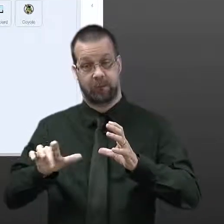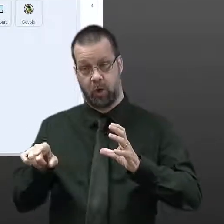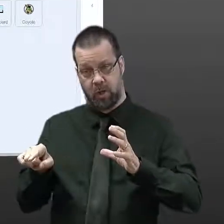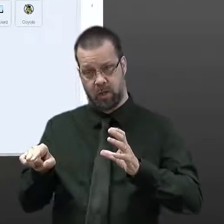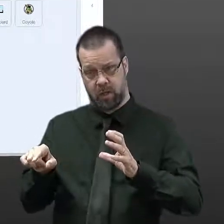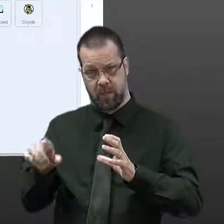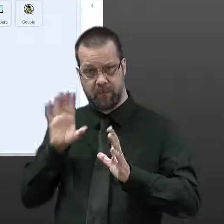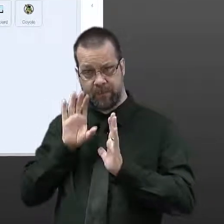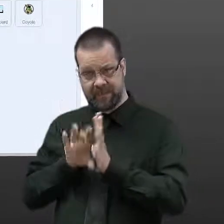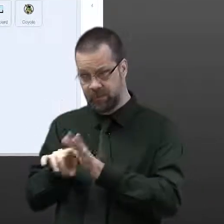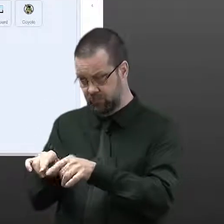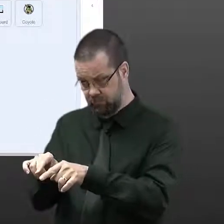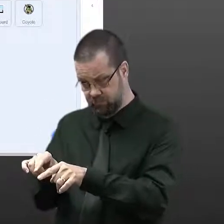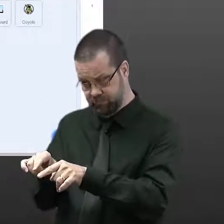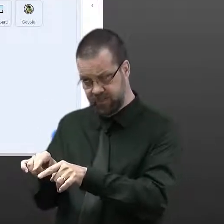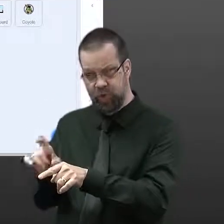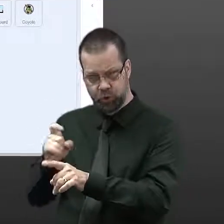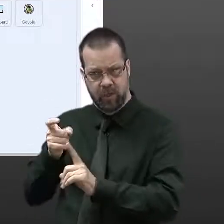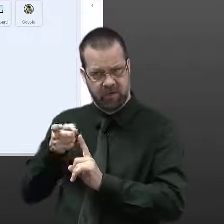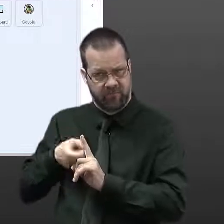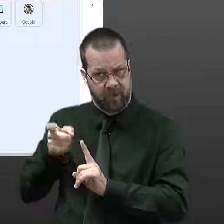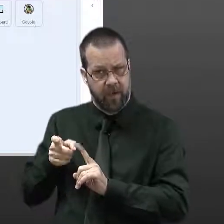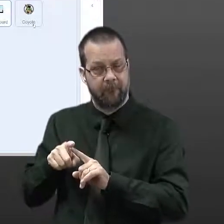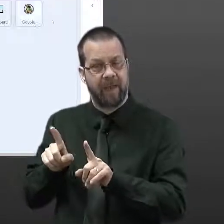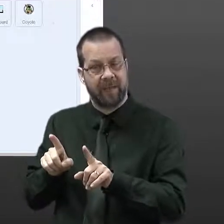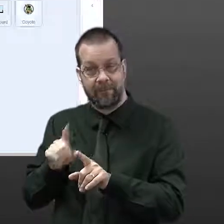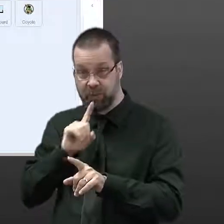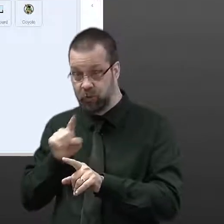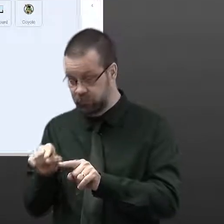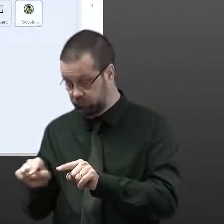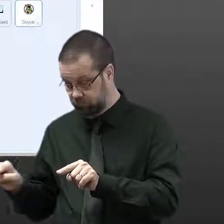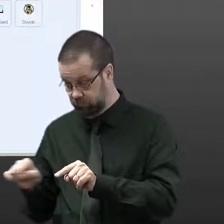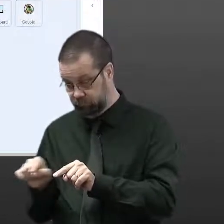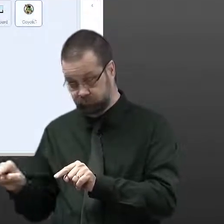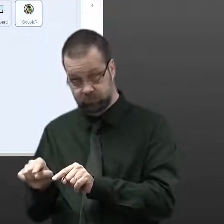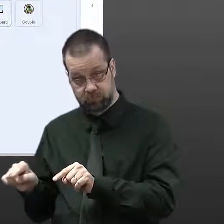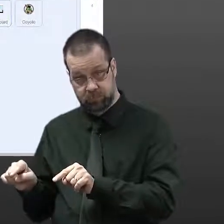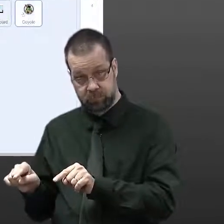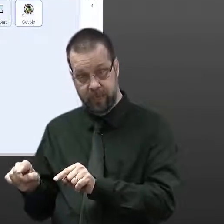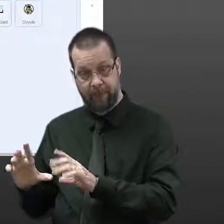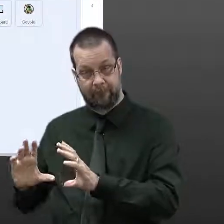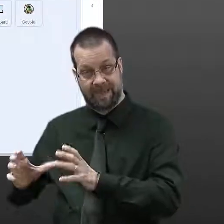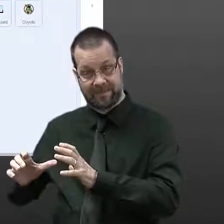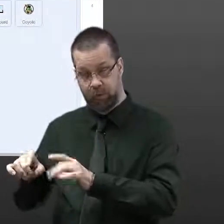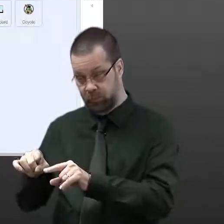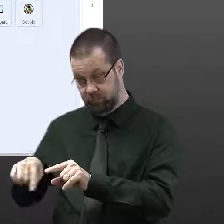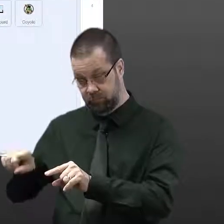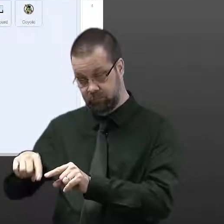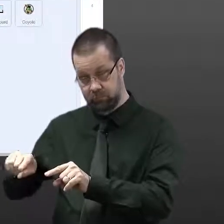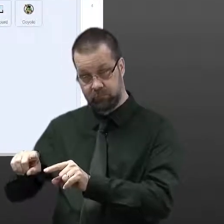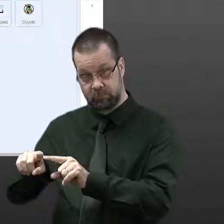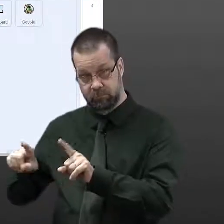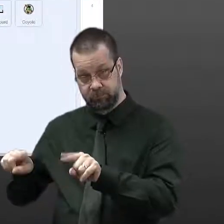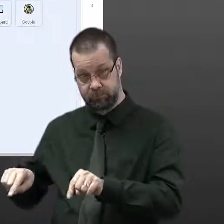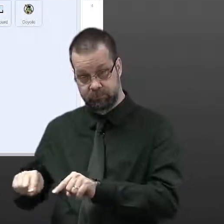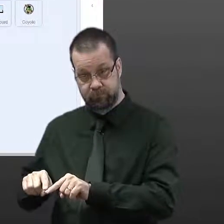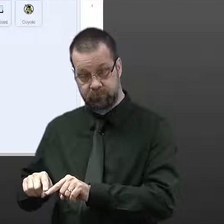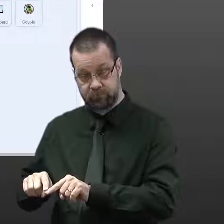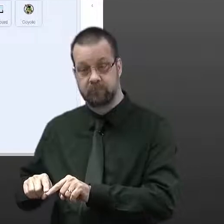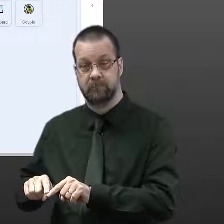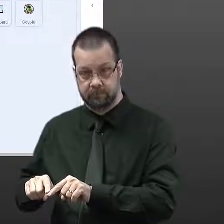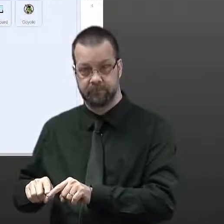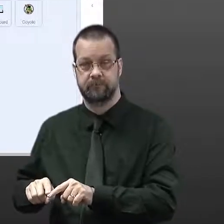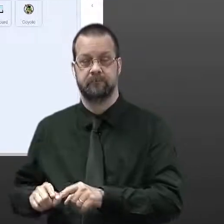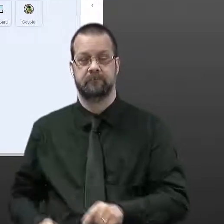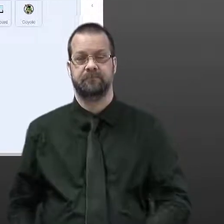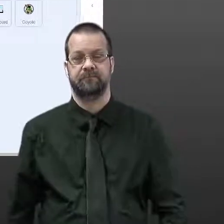it should be on basketball by default, but make sure in your sprites pane down here in the bottom right that you do